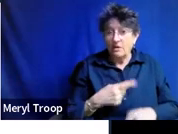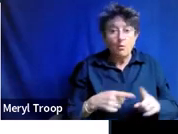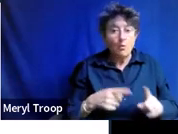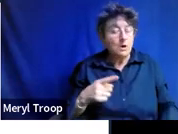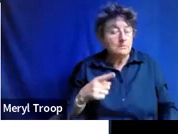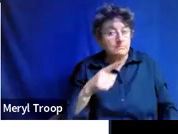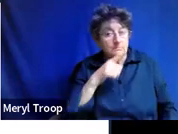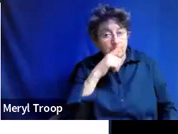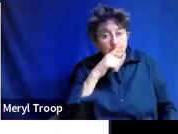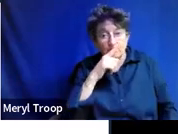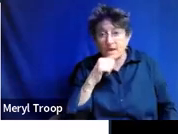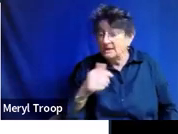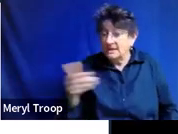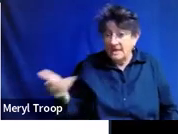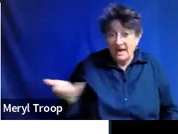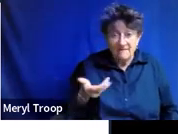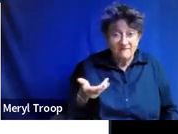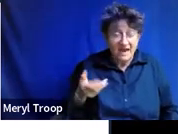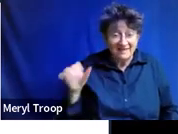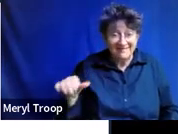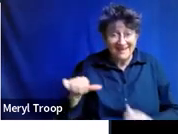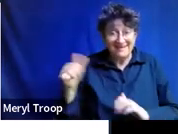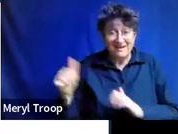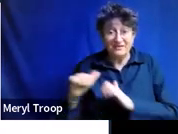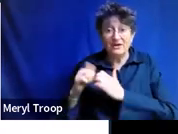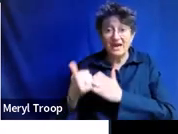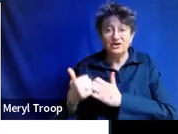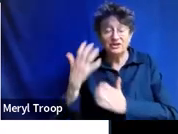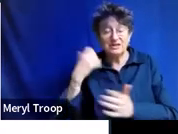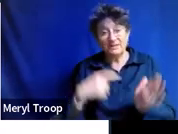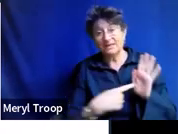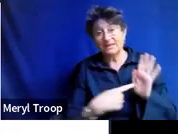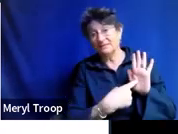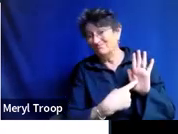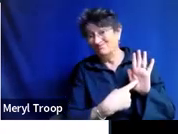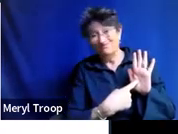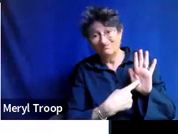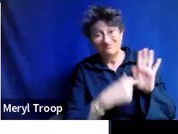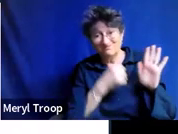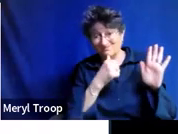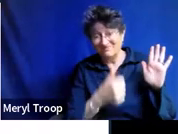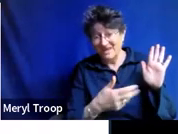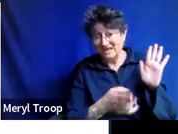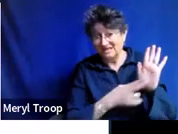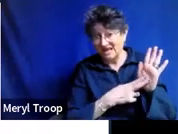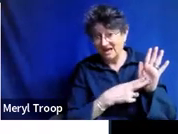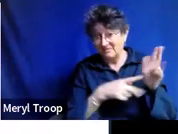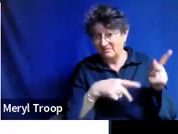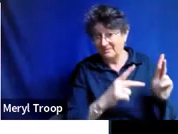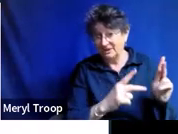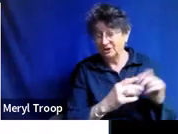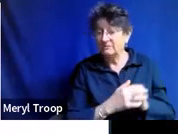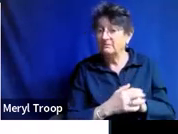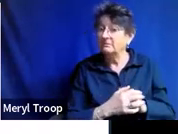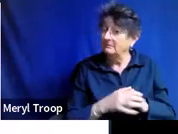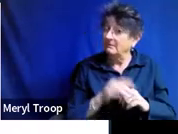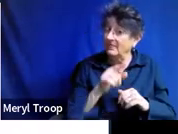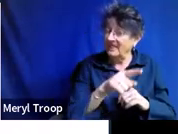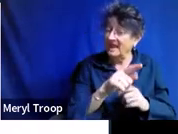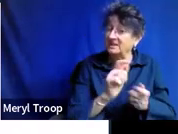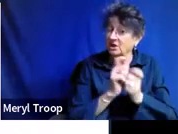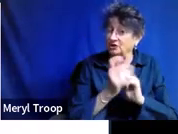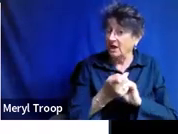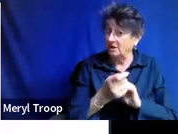why you did not invite the parent, the agency, then you would have this in there as well. Because this is a bit of change in